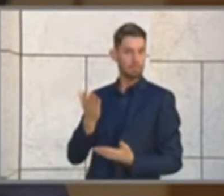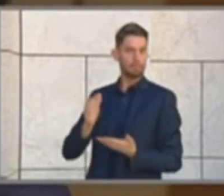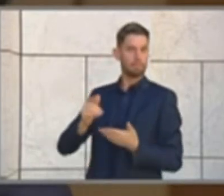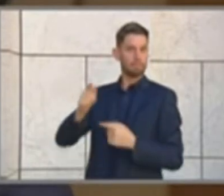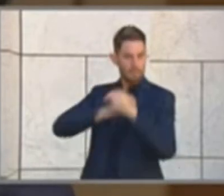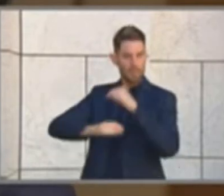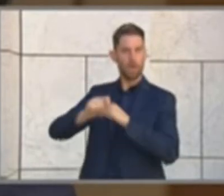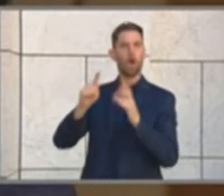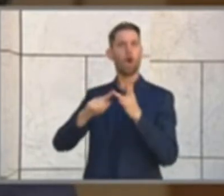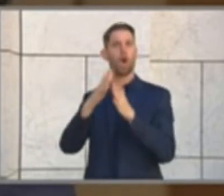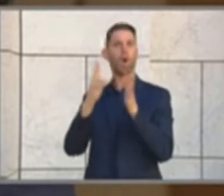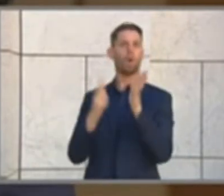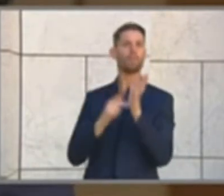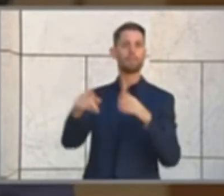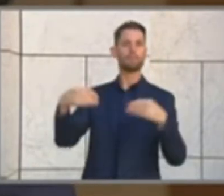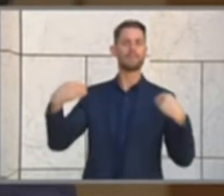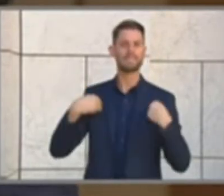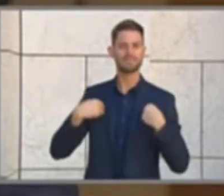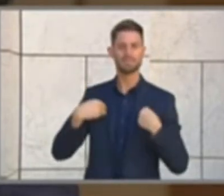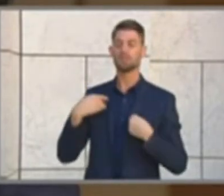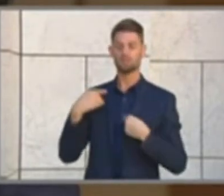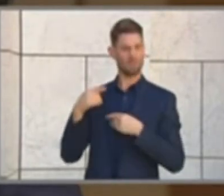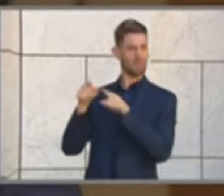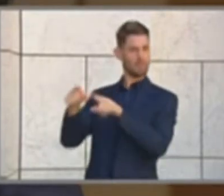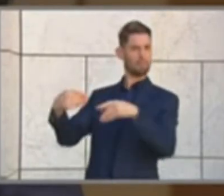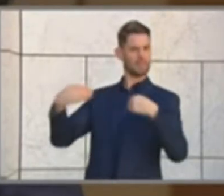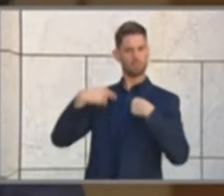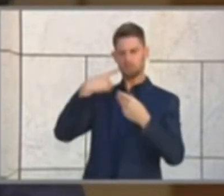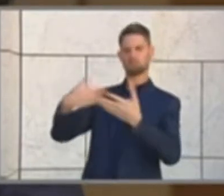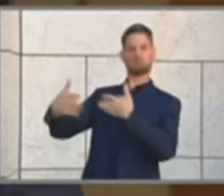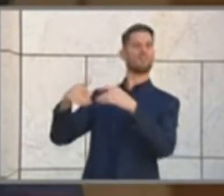them into the next stage of this process. The federal government's